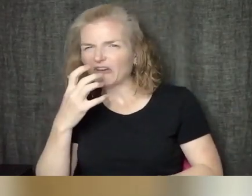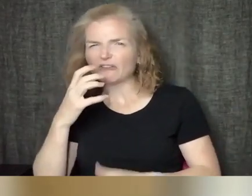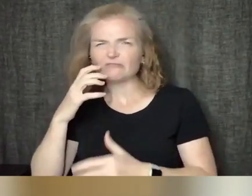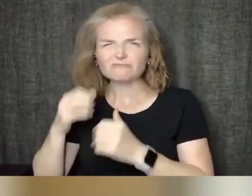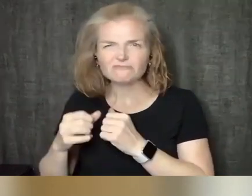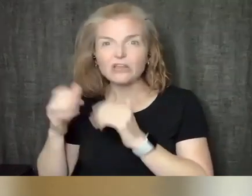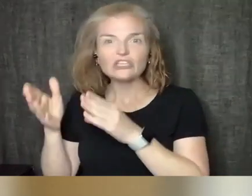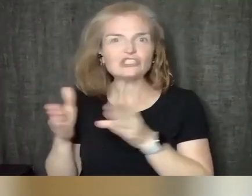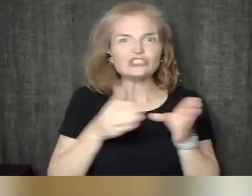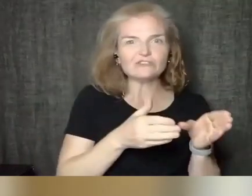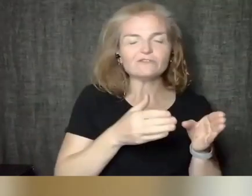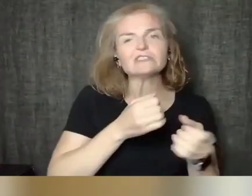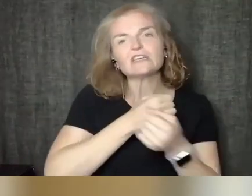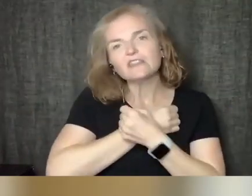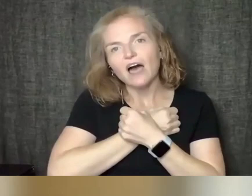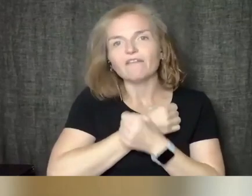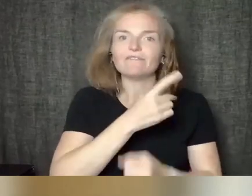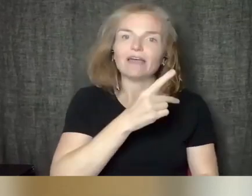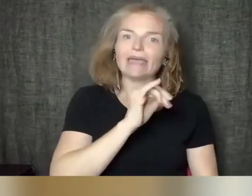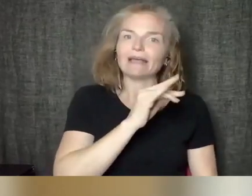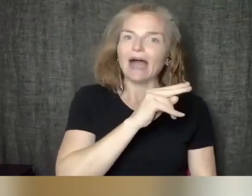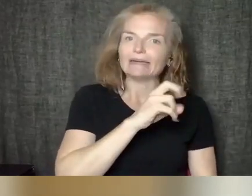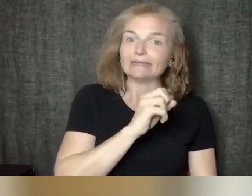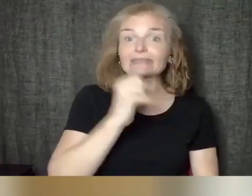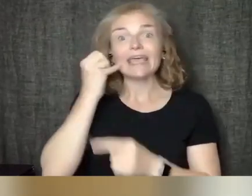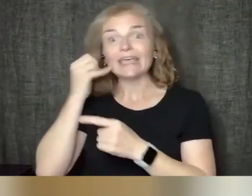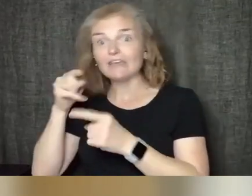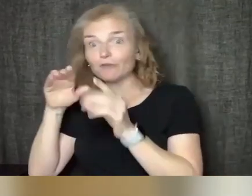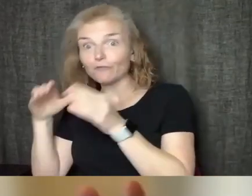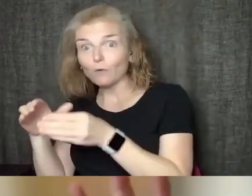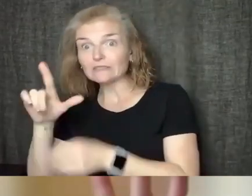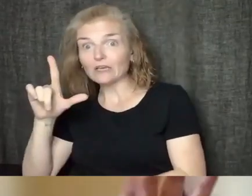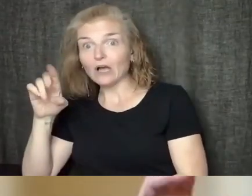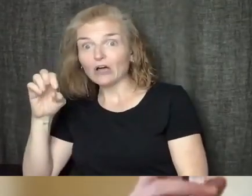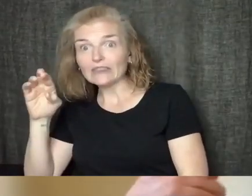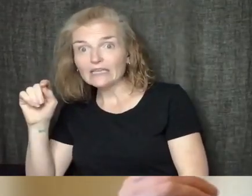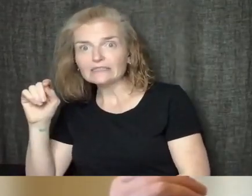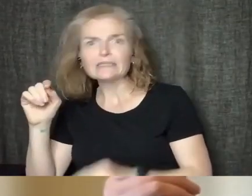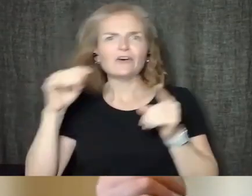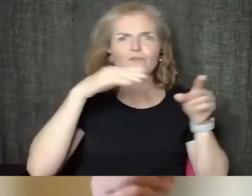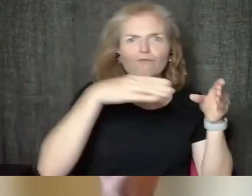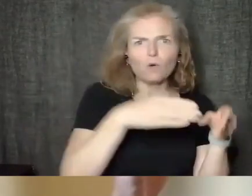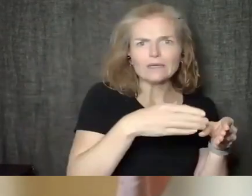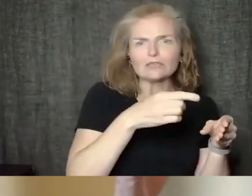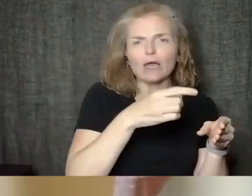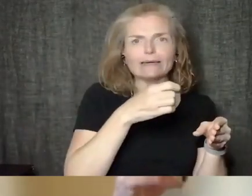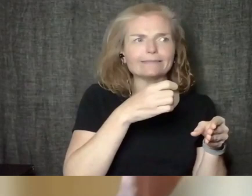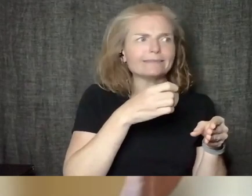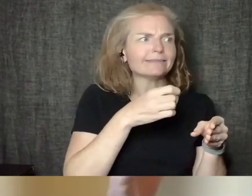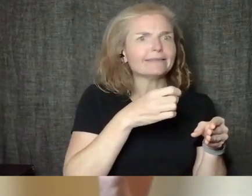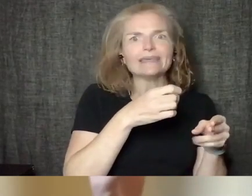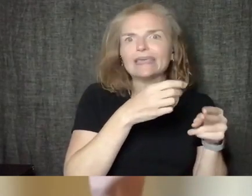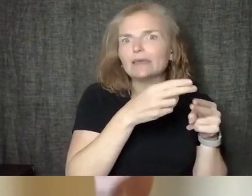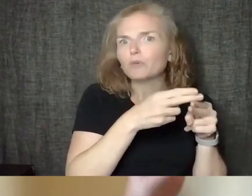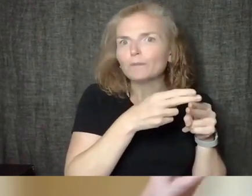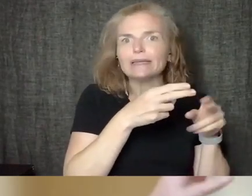you have a thought of lust, shift to something like the reflection on impermanence, or the recognition that